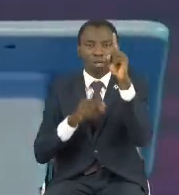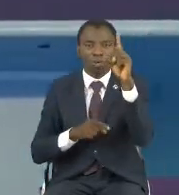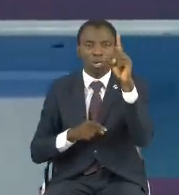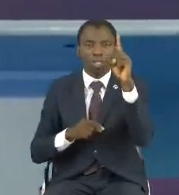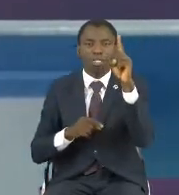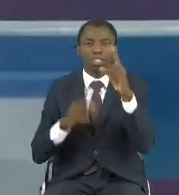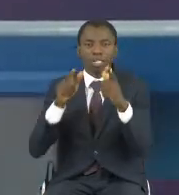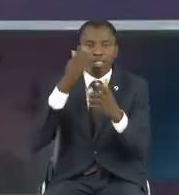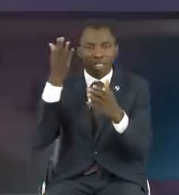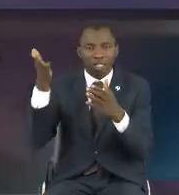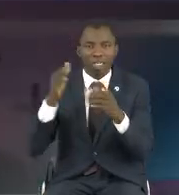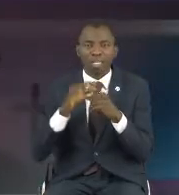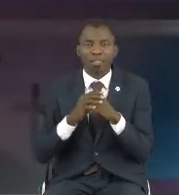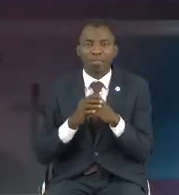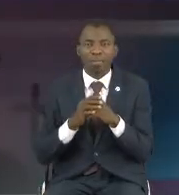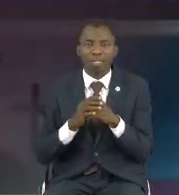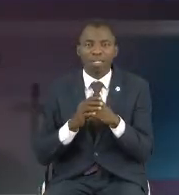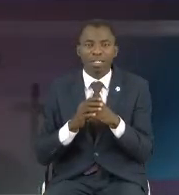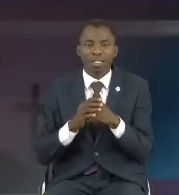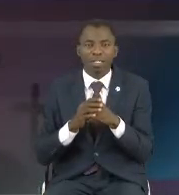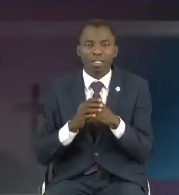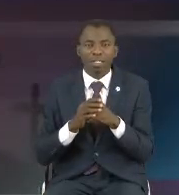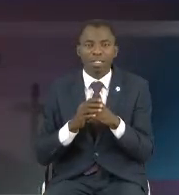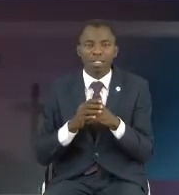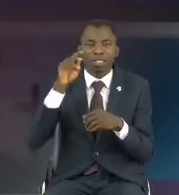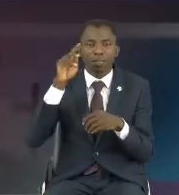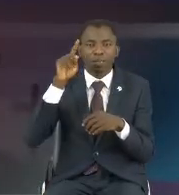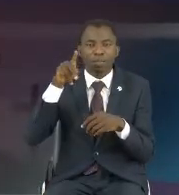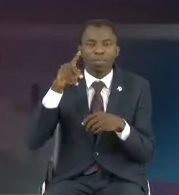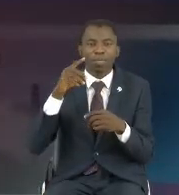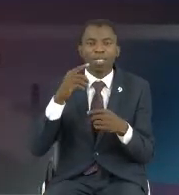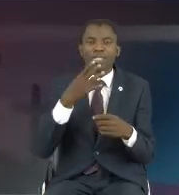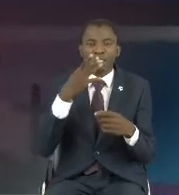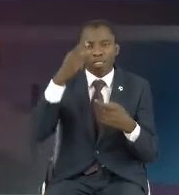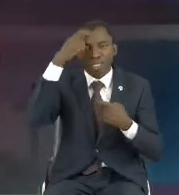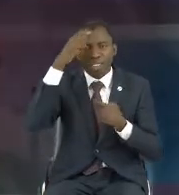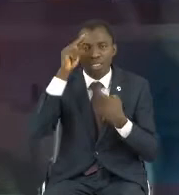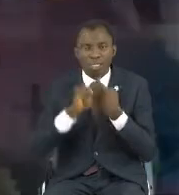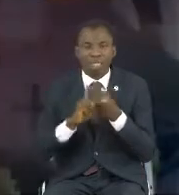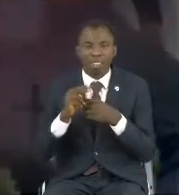there says it's the plague of